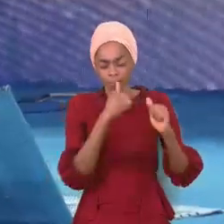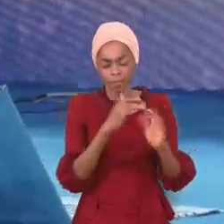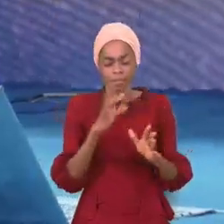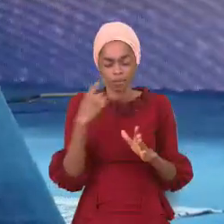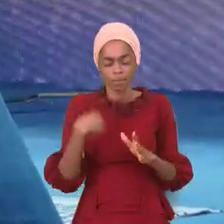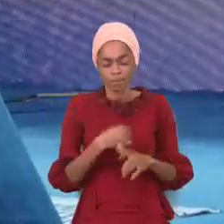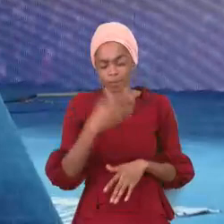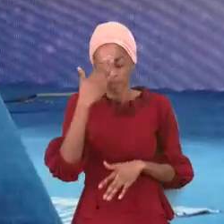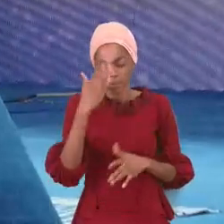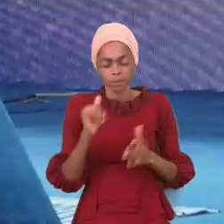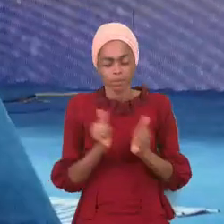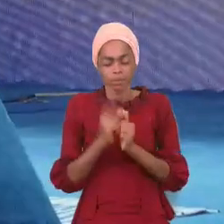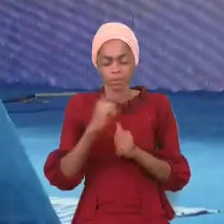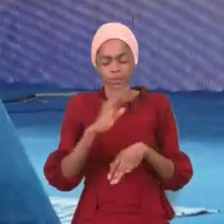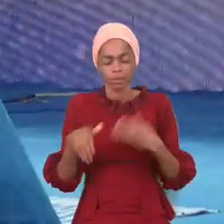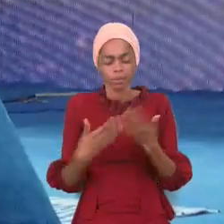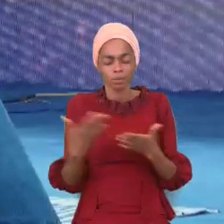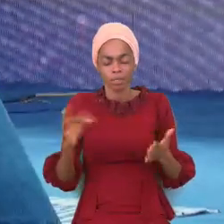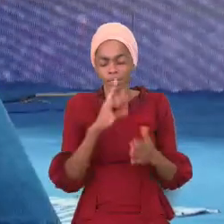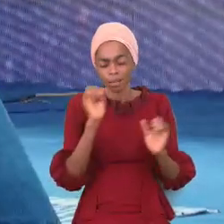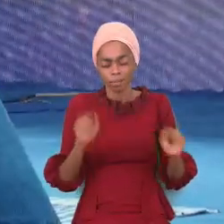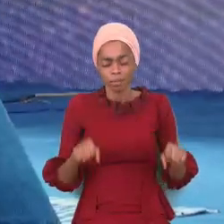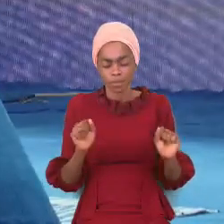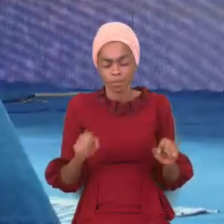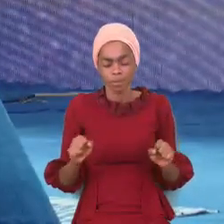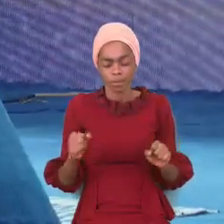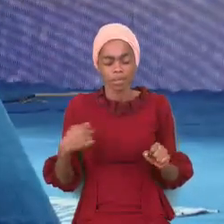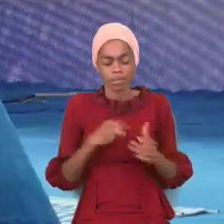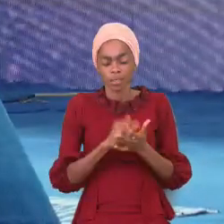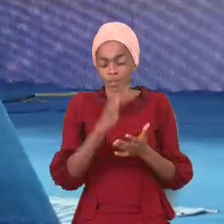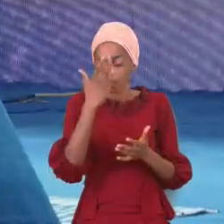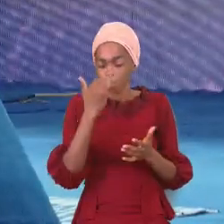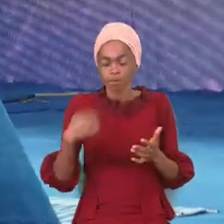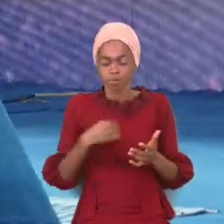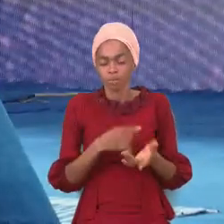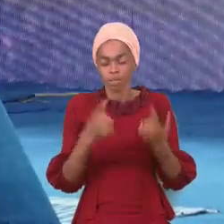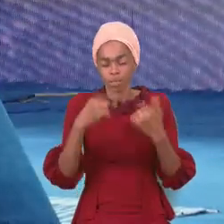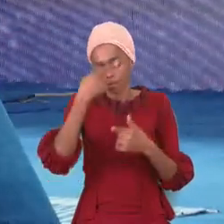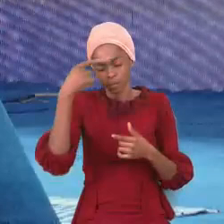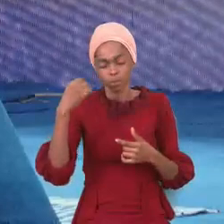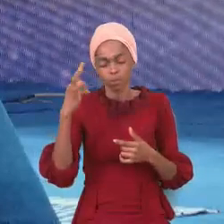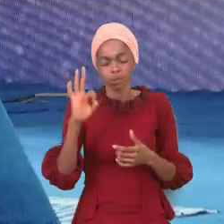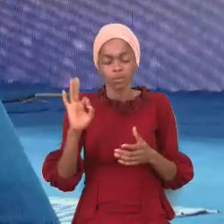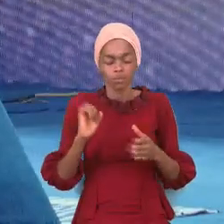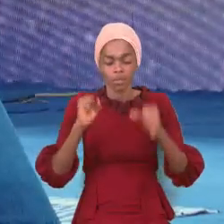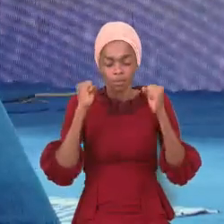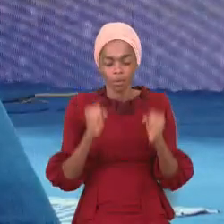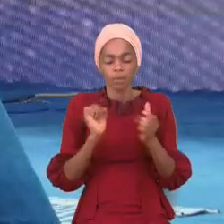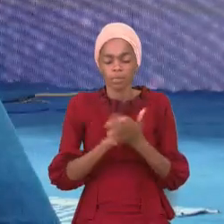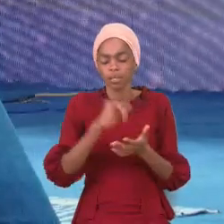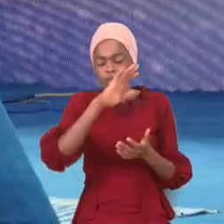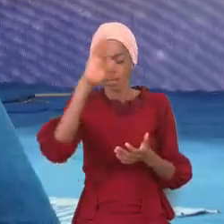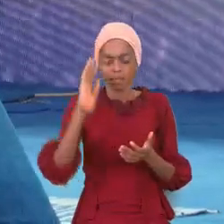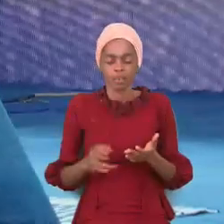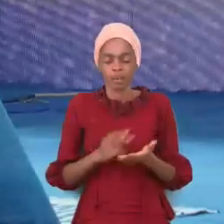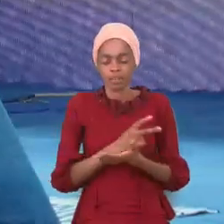know with you all things are possible. That's why we came, because of the power that never